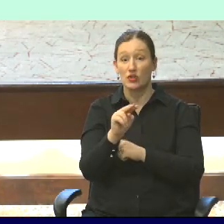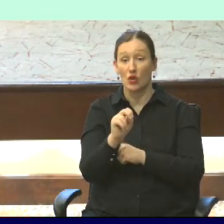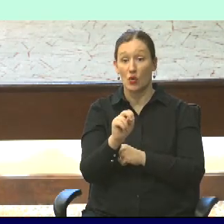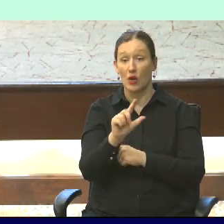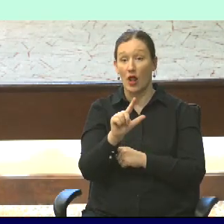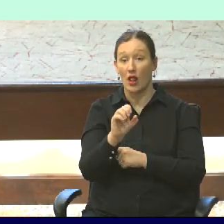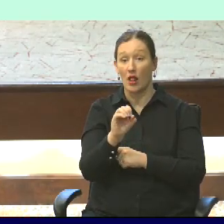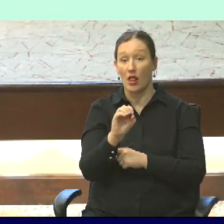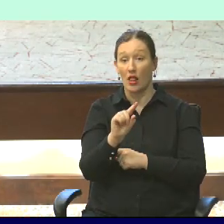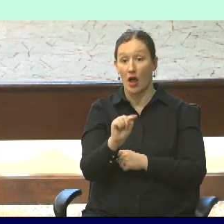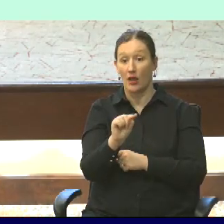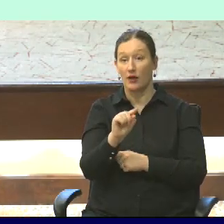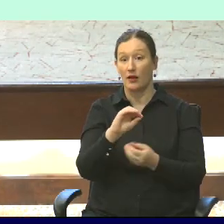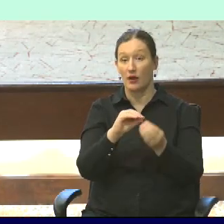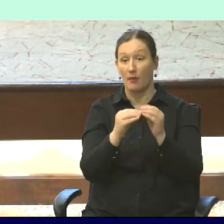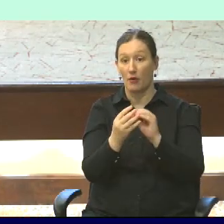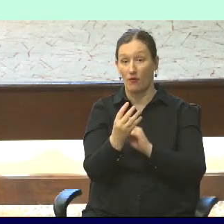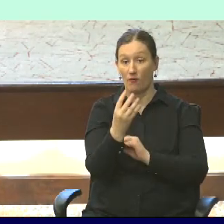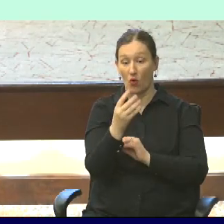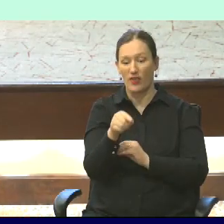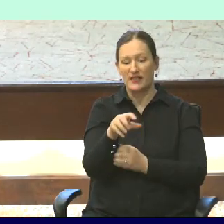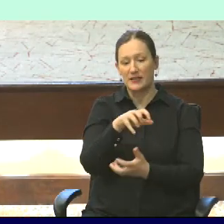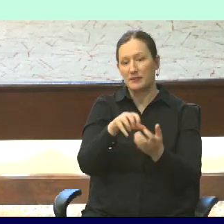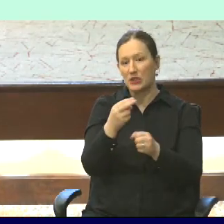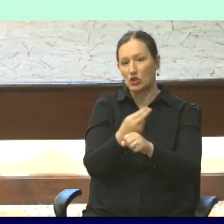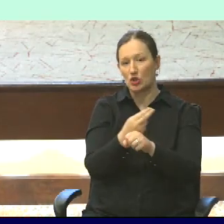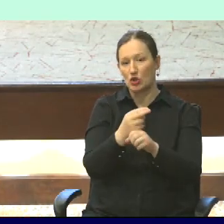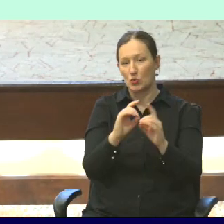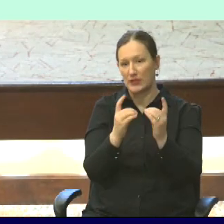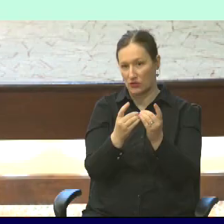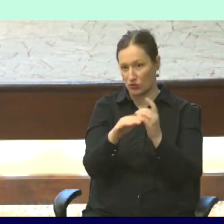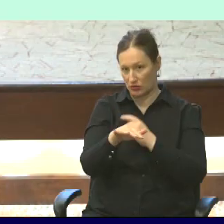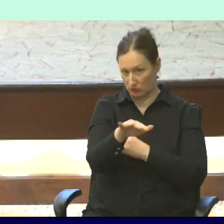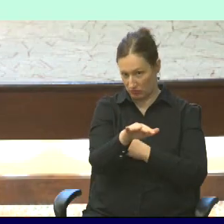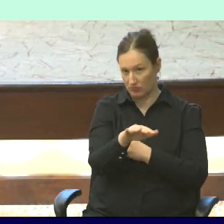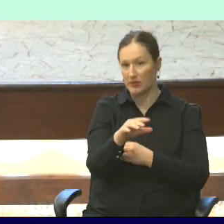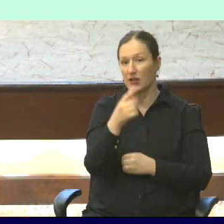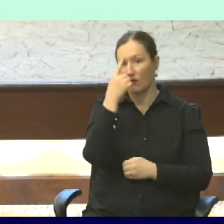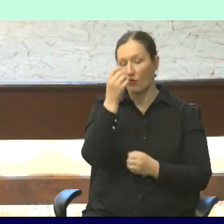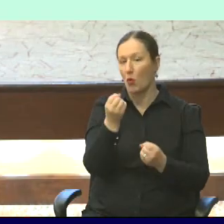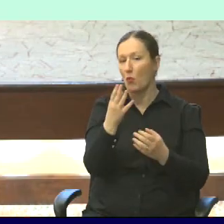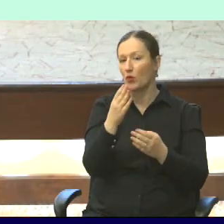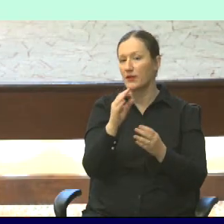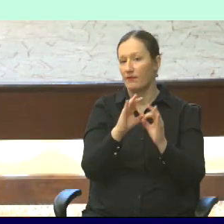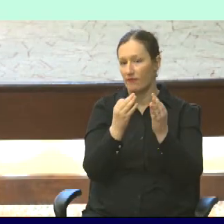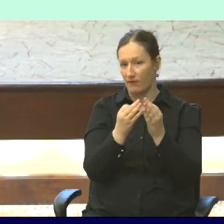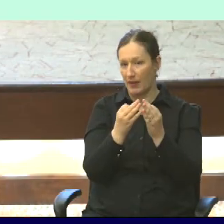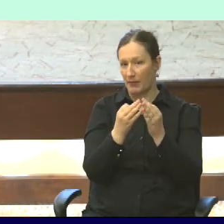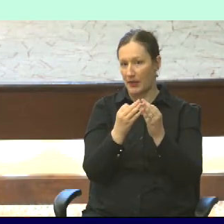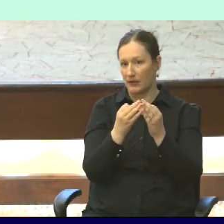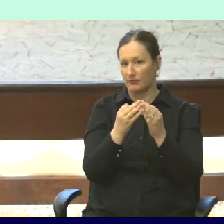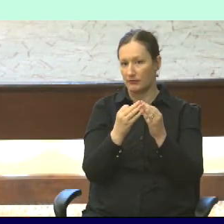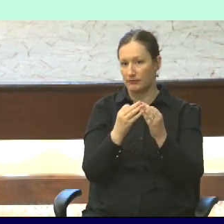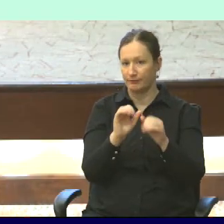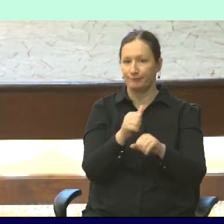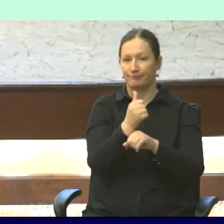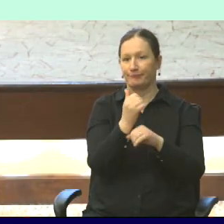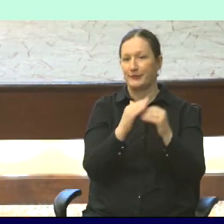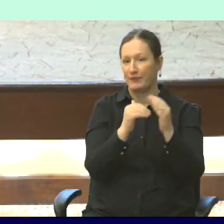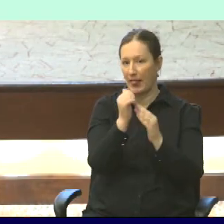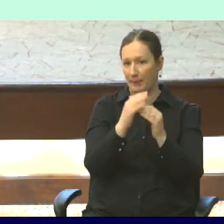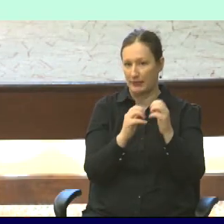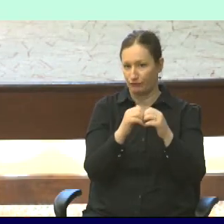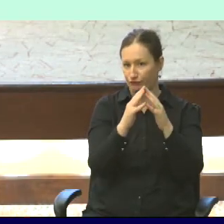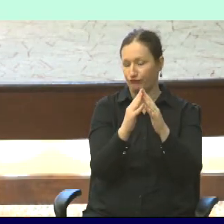property to O2, which is a mixed-use district designed for multifamily development. Which is